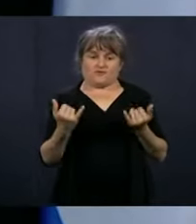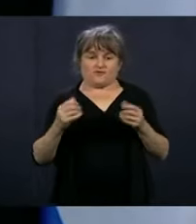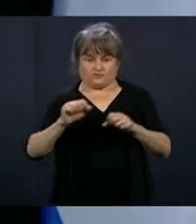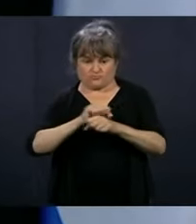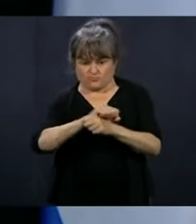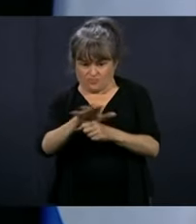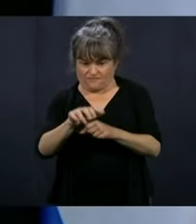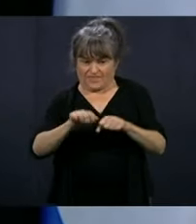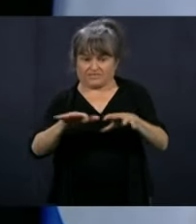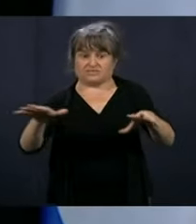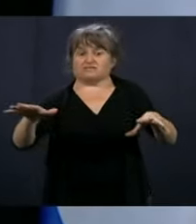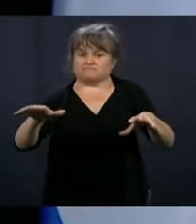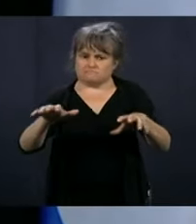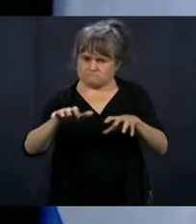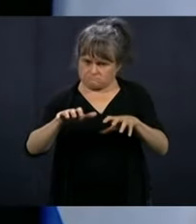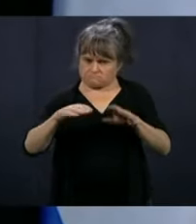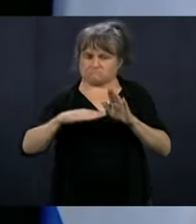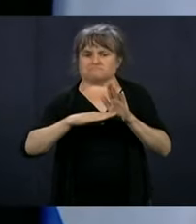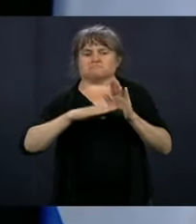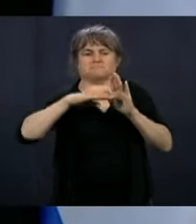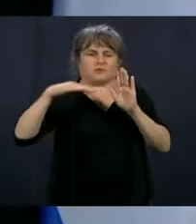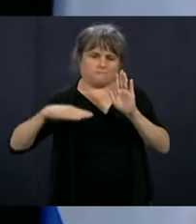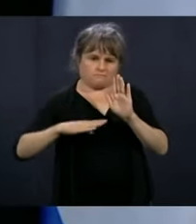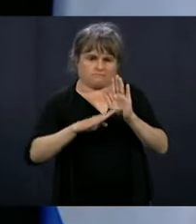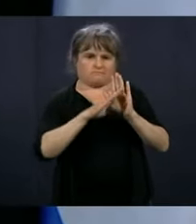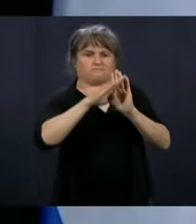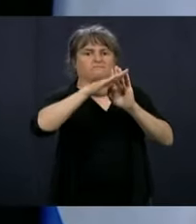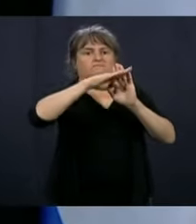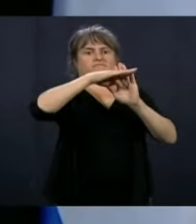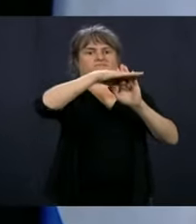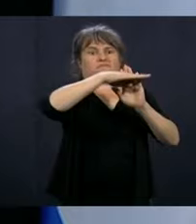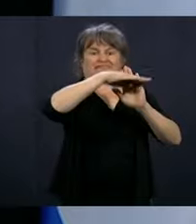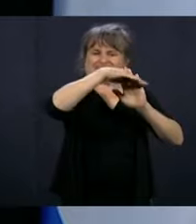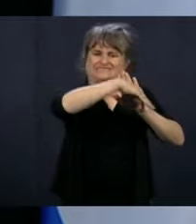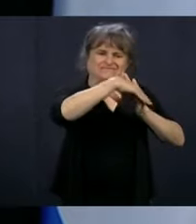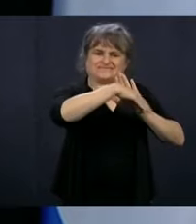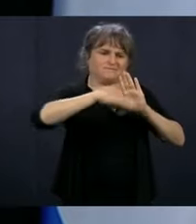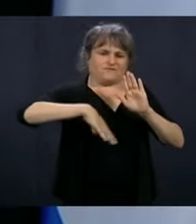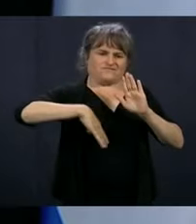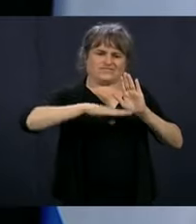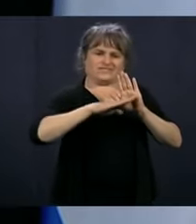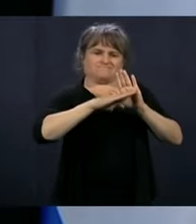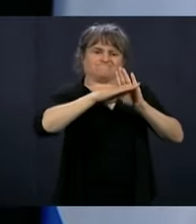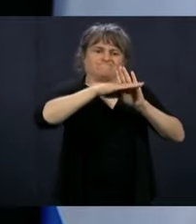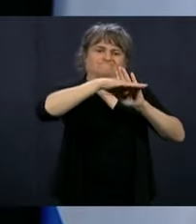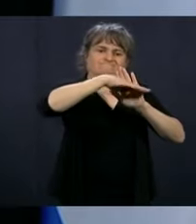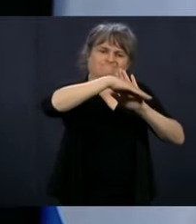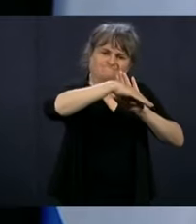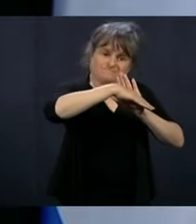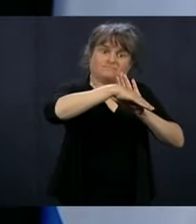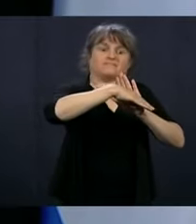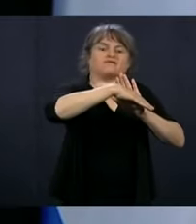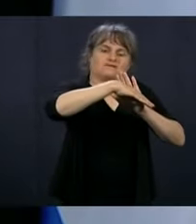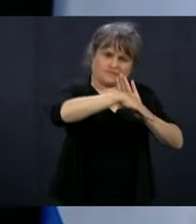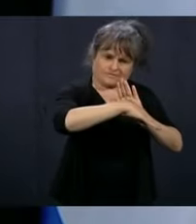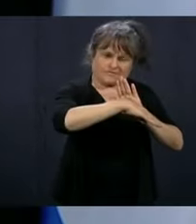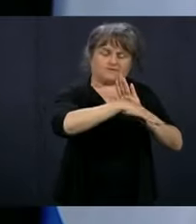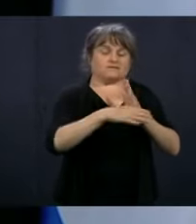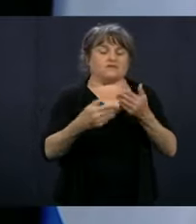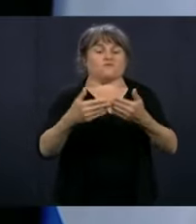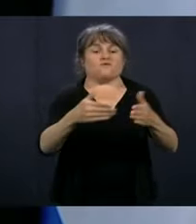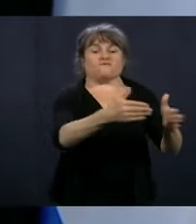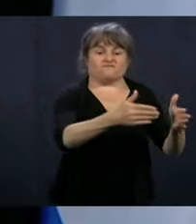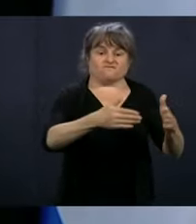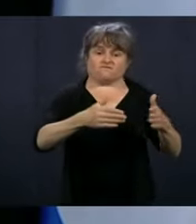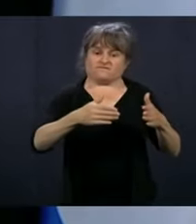is a lowering that is significant. The first wave for me is not quite over because we've just started deconfining, and I would like to